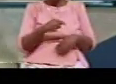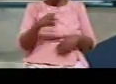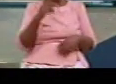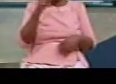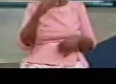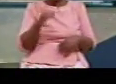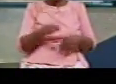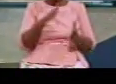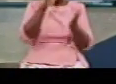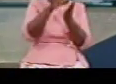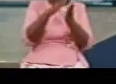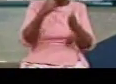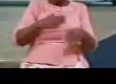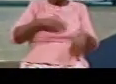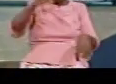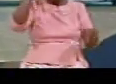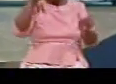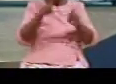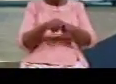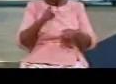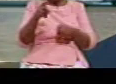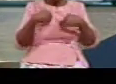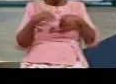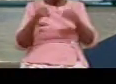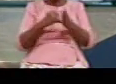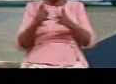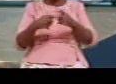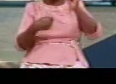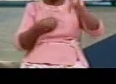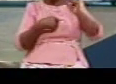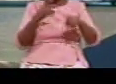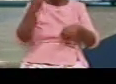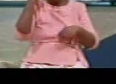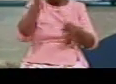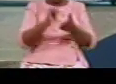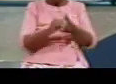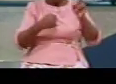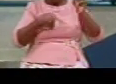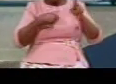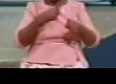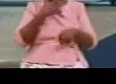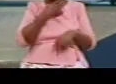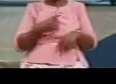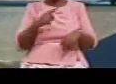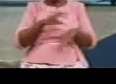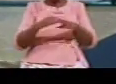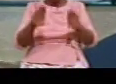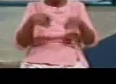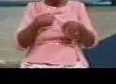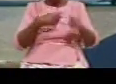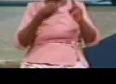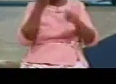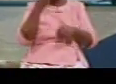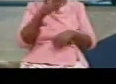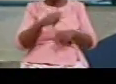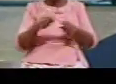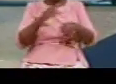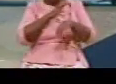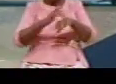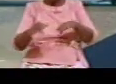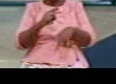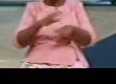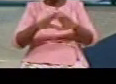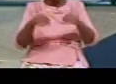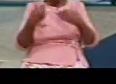my brethren, you've done it unto me. You know, I was hungry, you didn't give me food. I was naked, you didn't give me any clothing. I